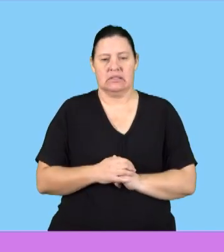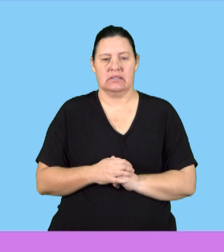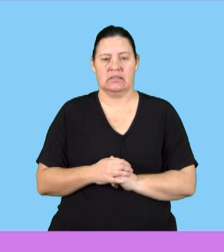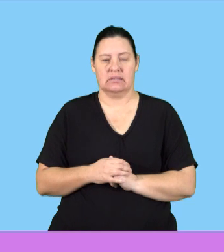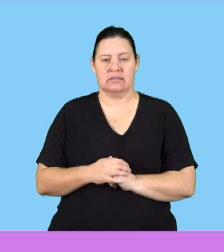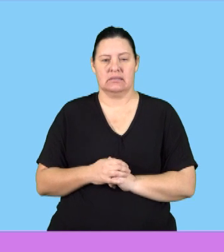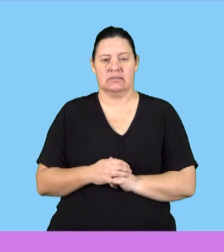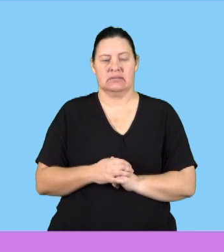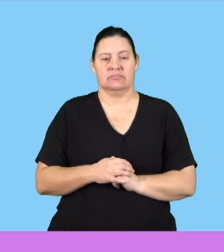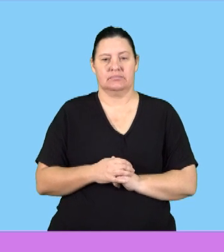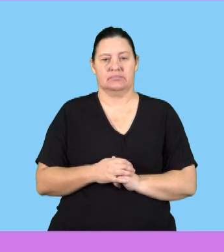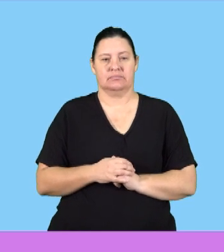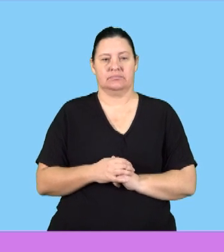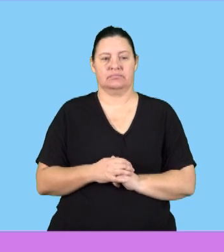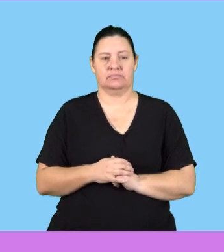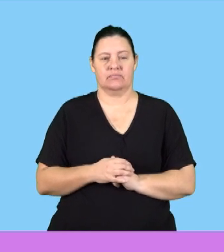Let's group it correctly.